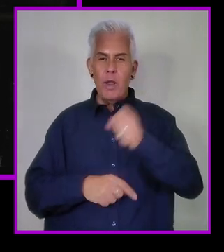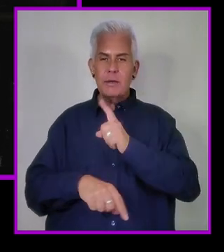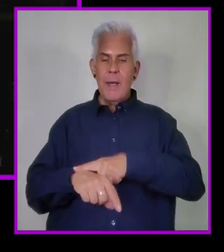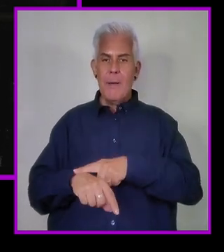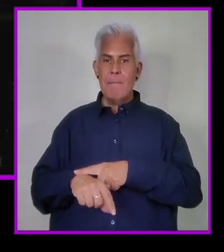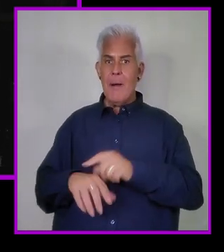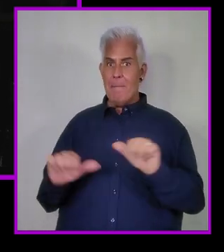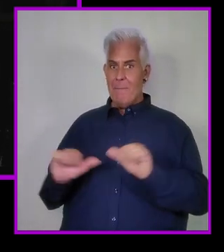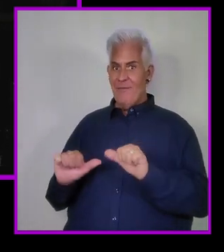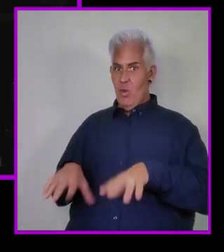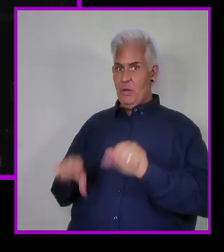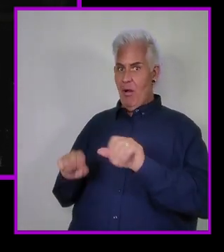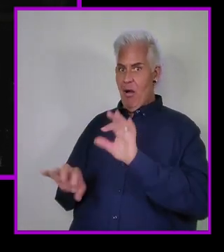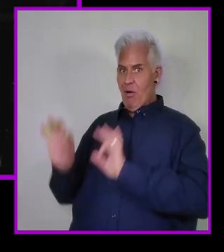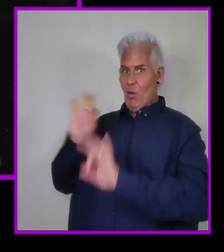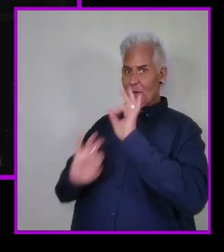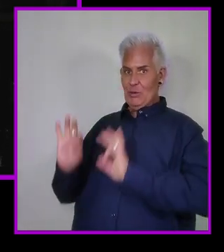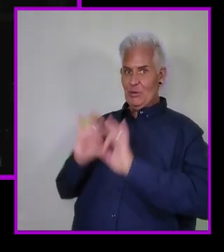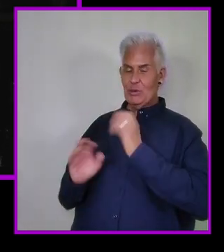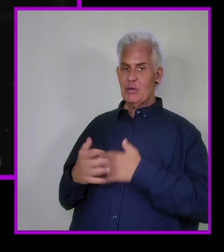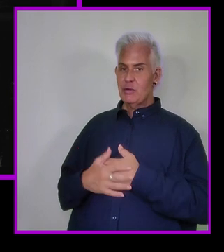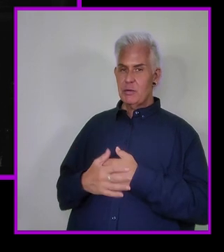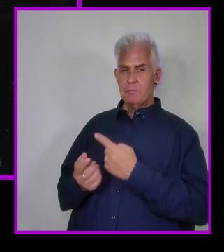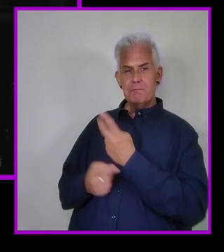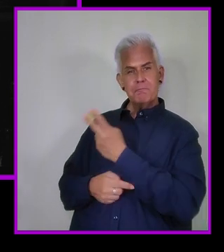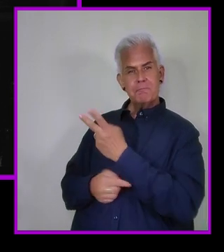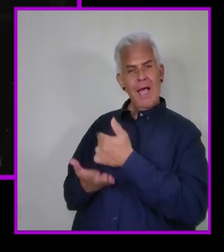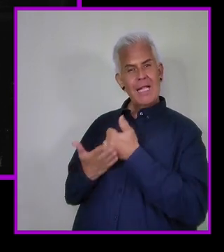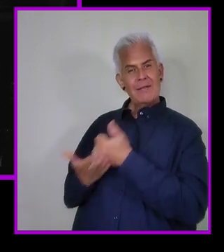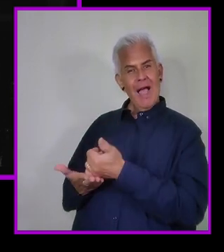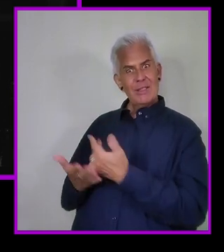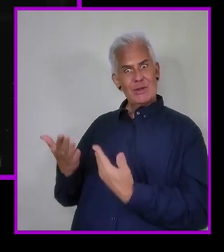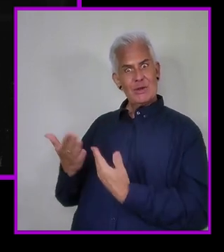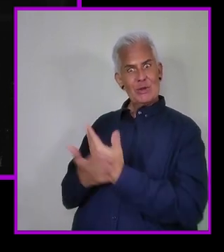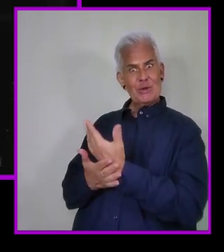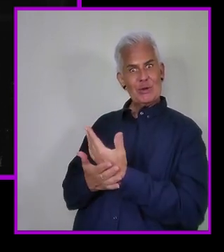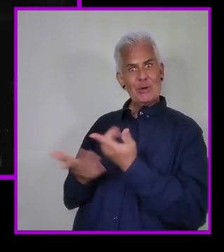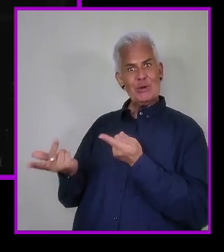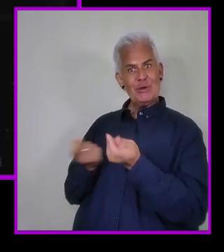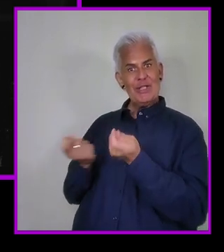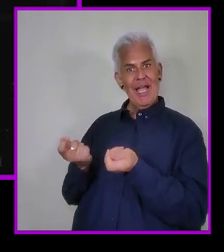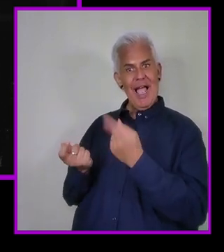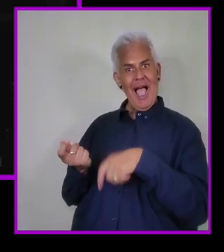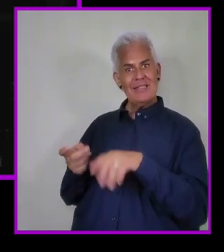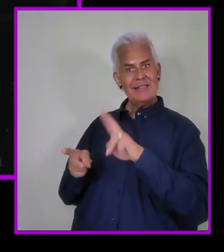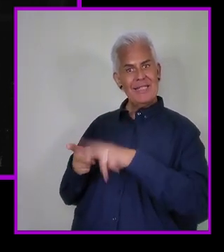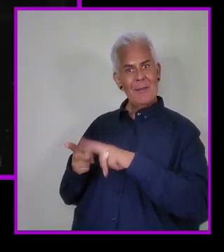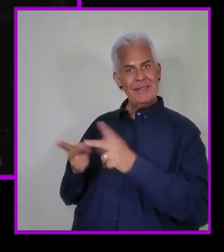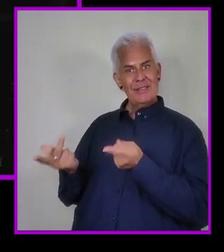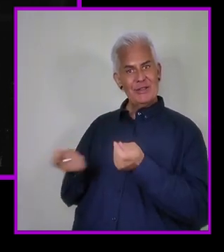So before we open it for questions from the audience, what advice would you give to the new chair and co-chair, deputy